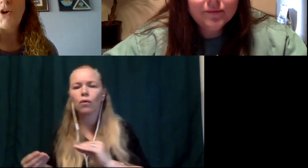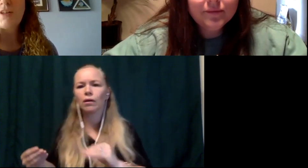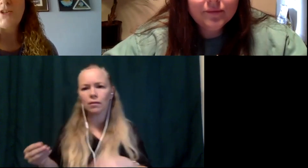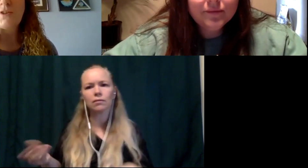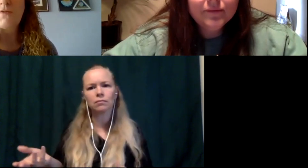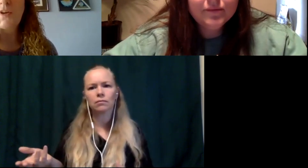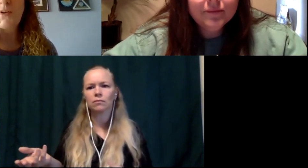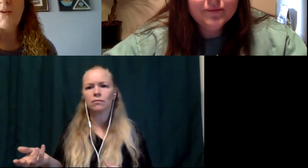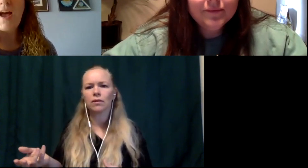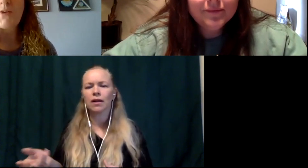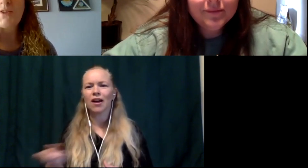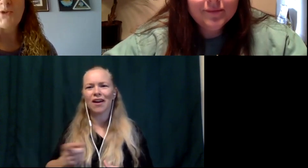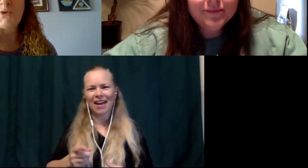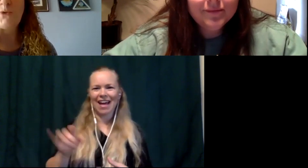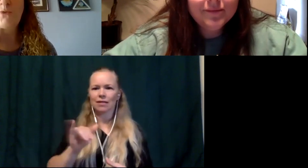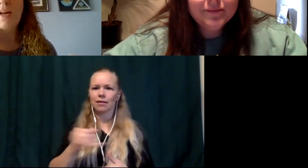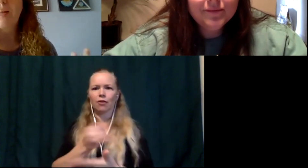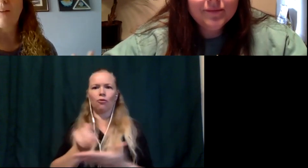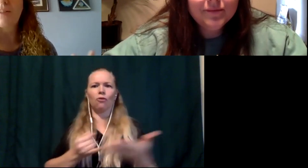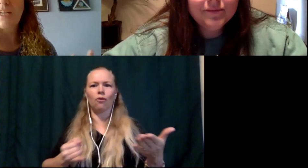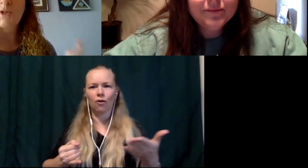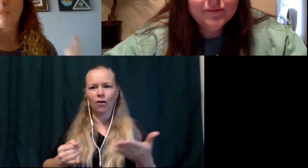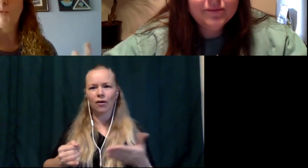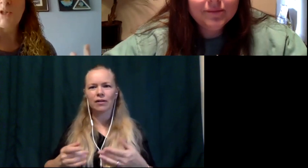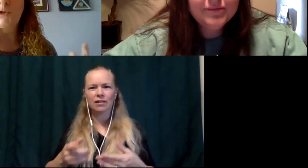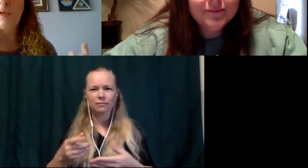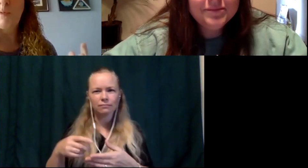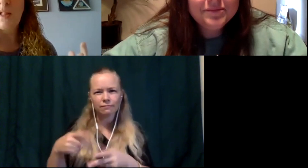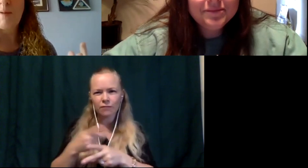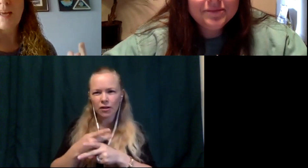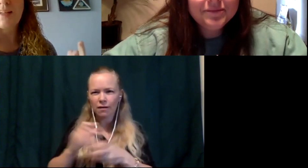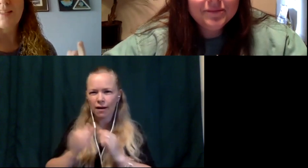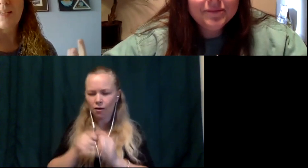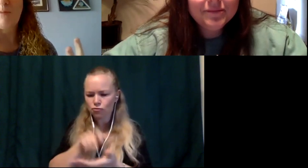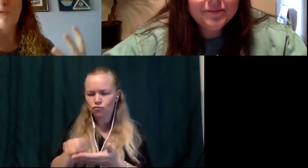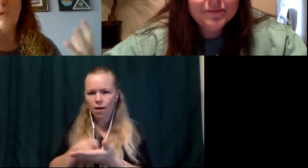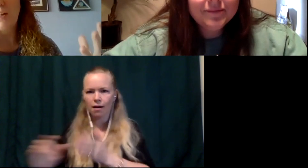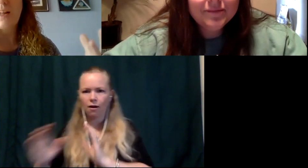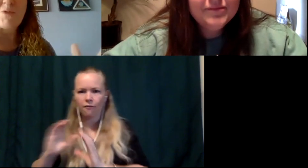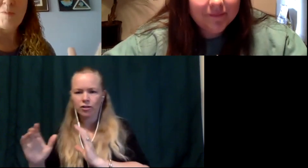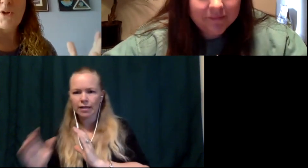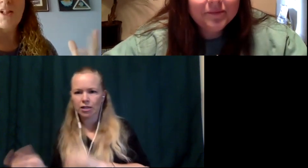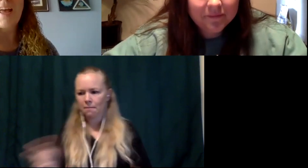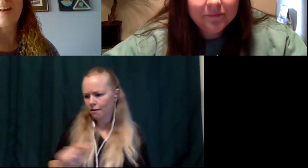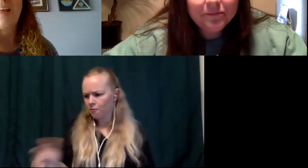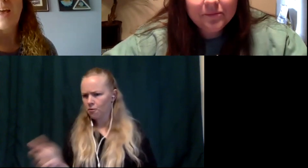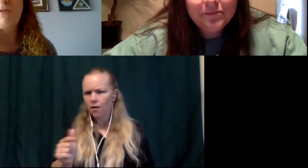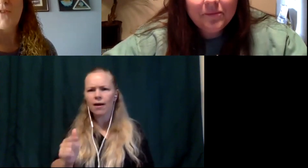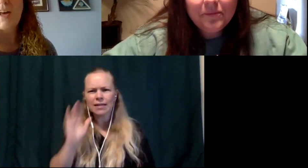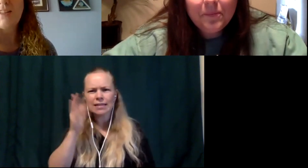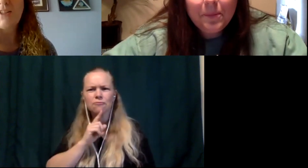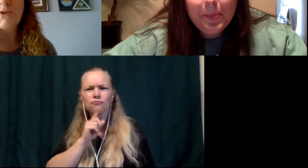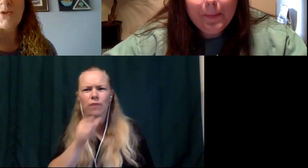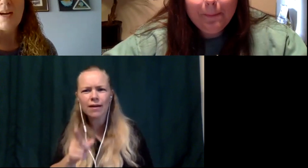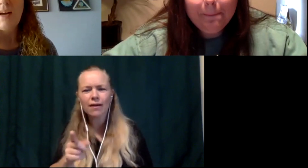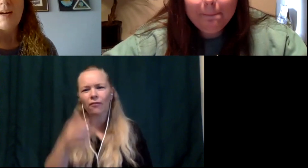It's an art to figure out how to write a conversation between two people and make it seem real and readable and